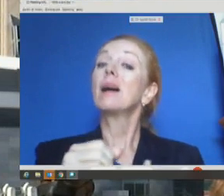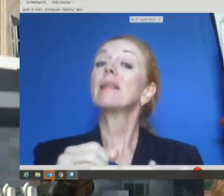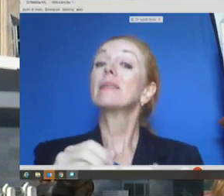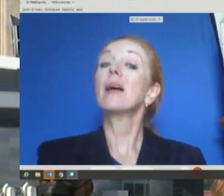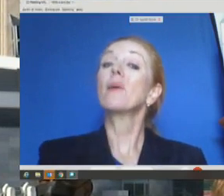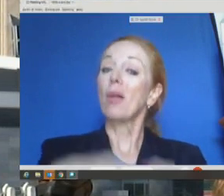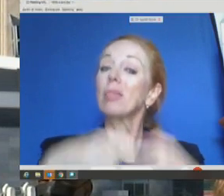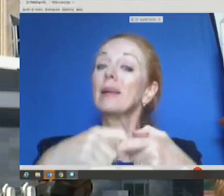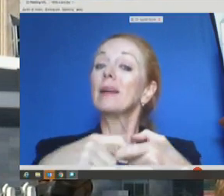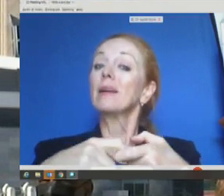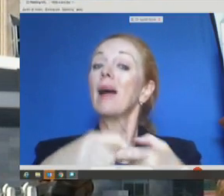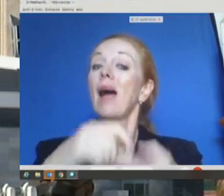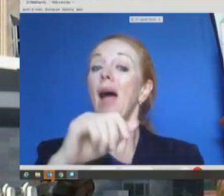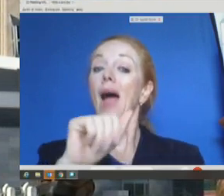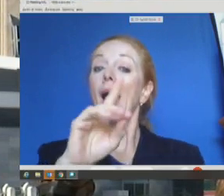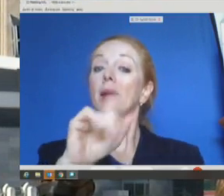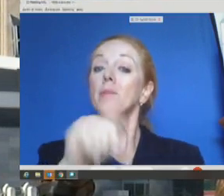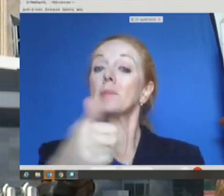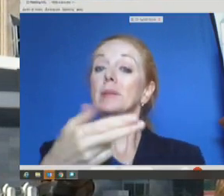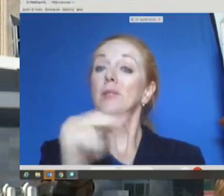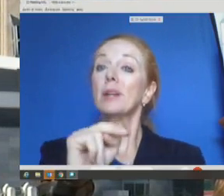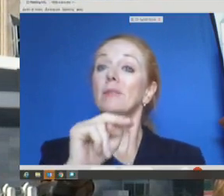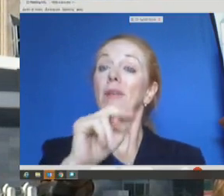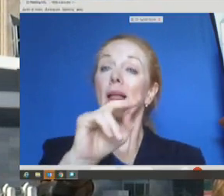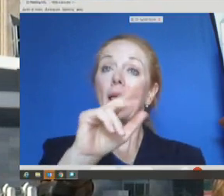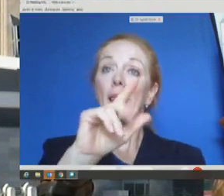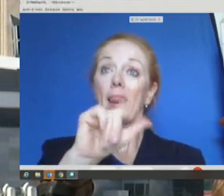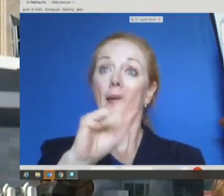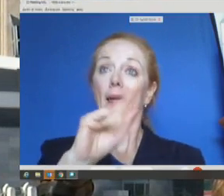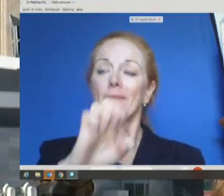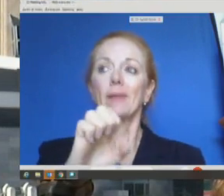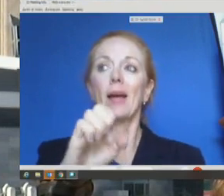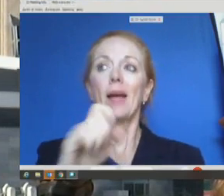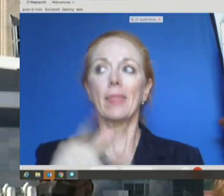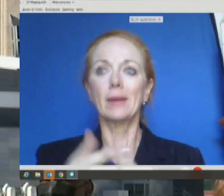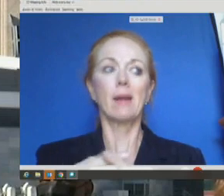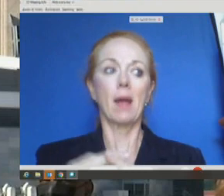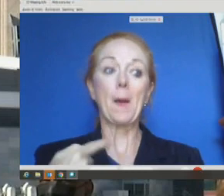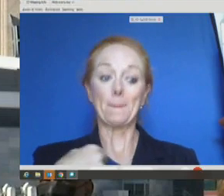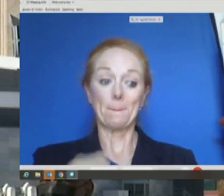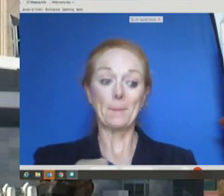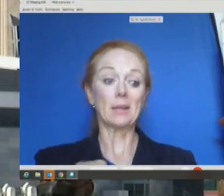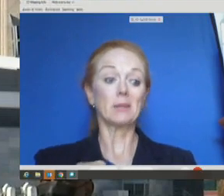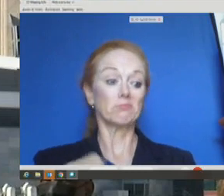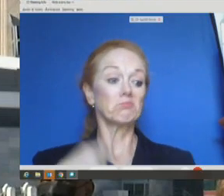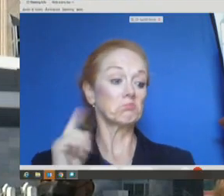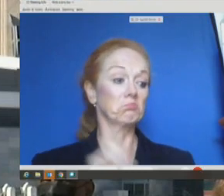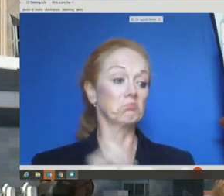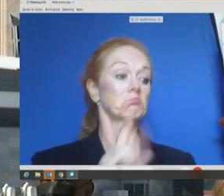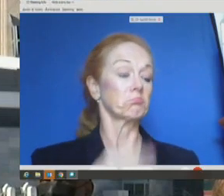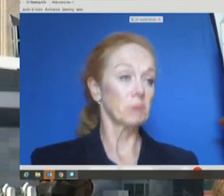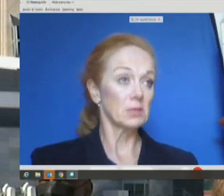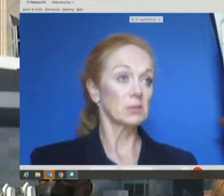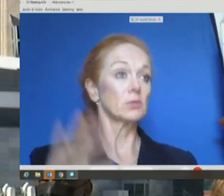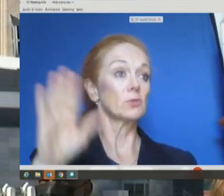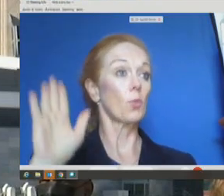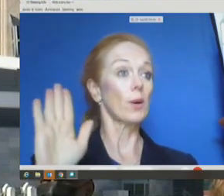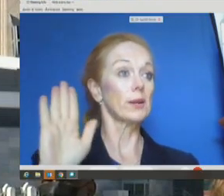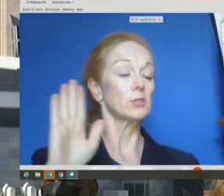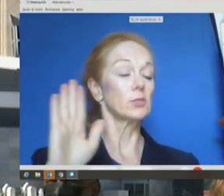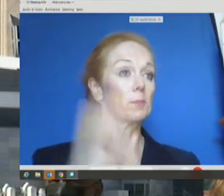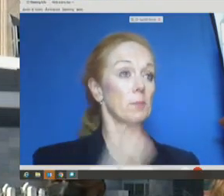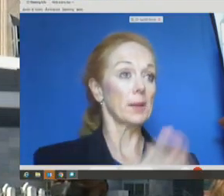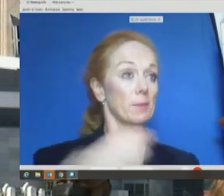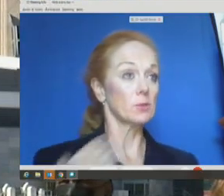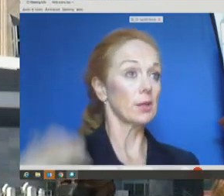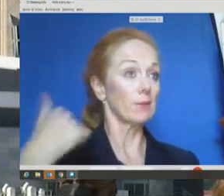back to administrative assignment as soon as I was sworn in as the chief. And I also ordered that the investigation